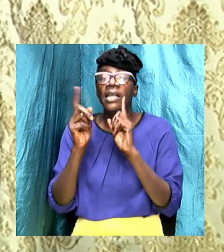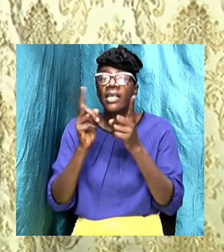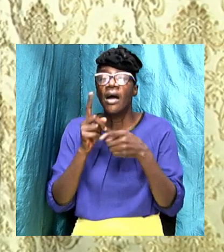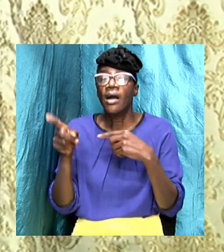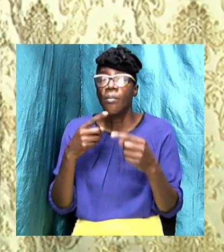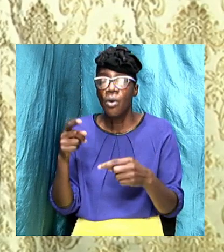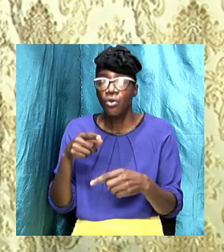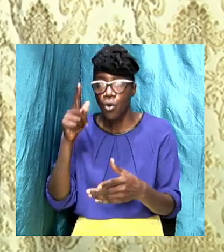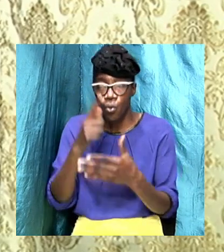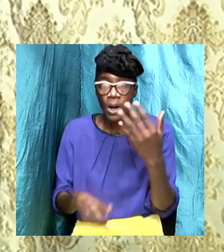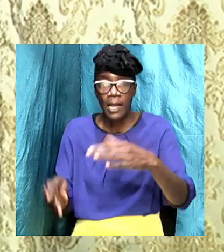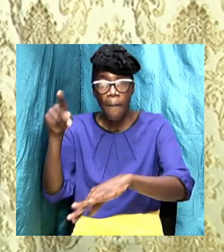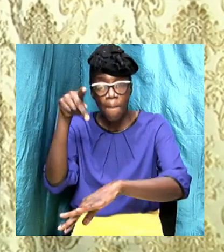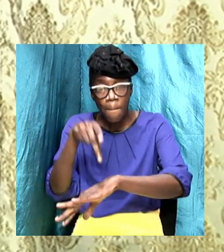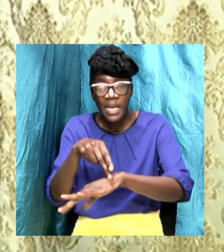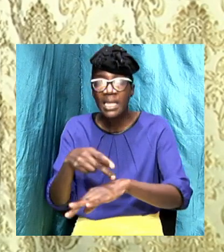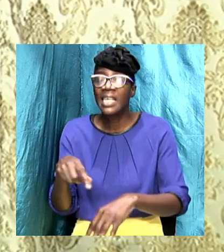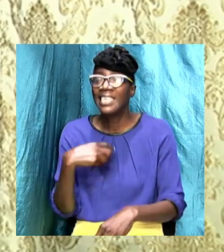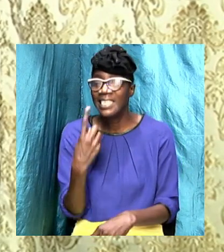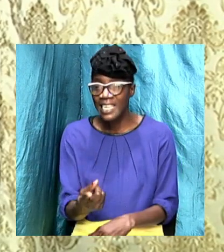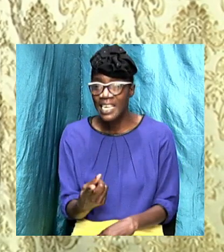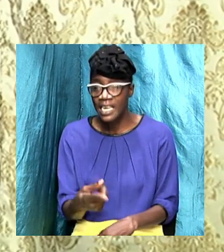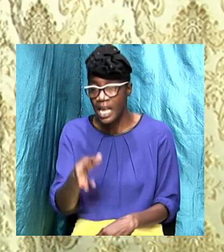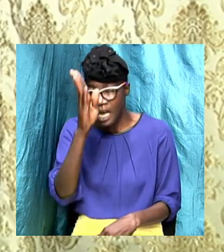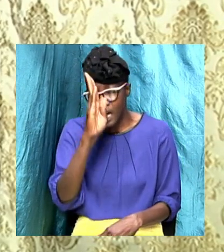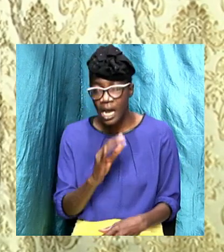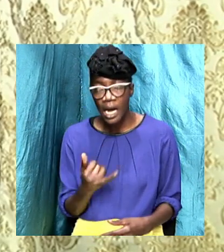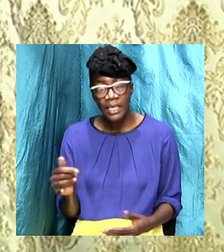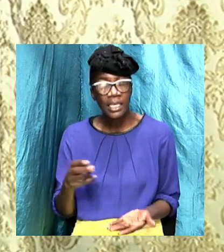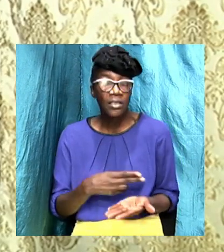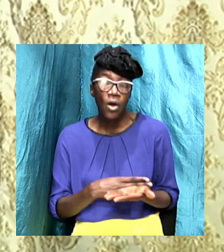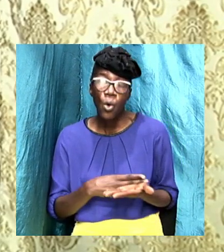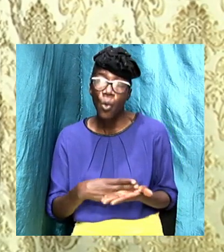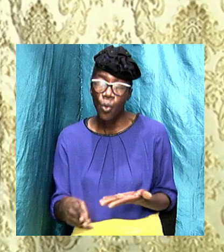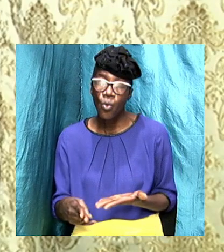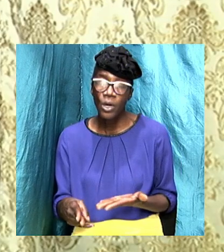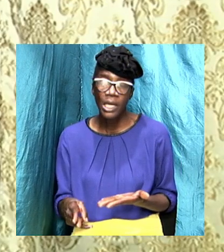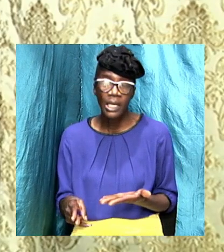what Peter said. Amen. So God is holy, and we